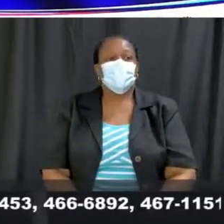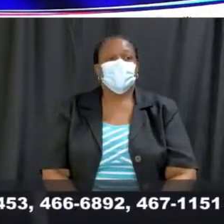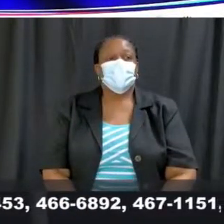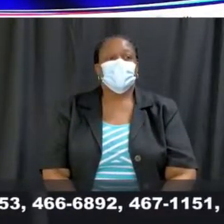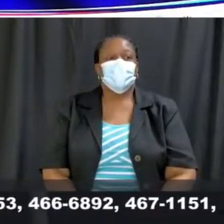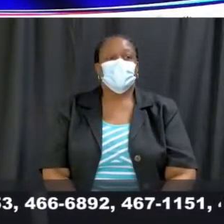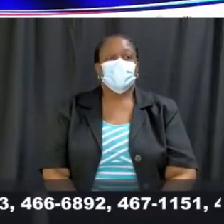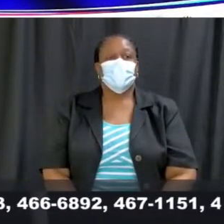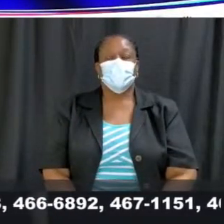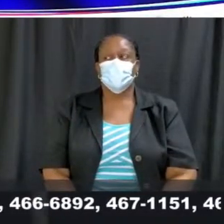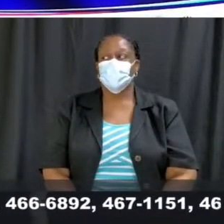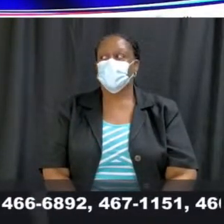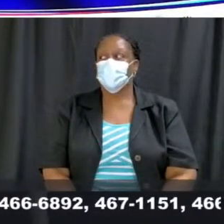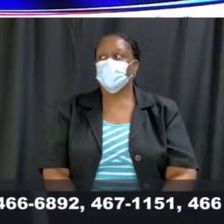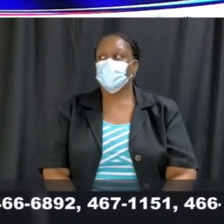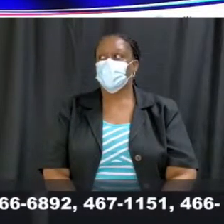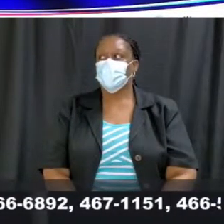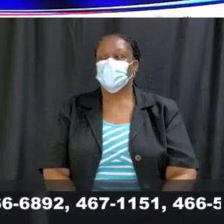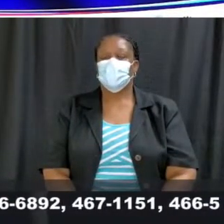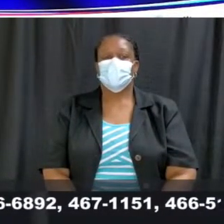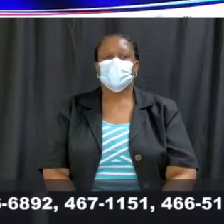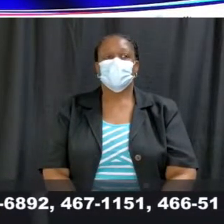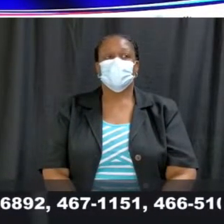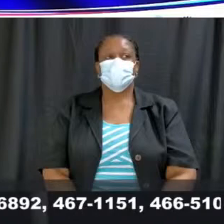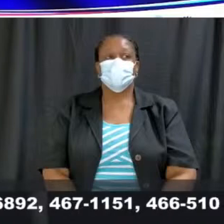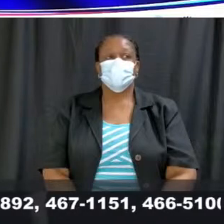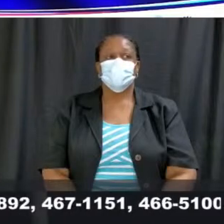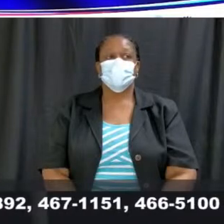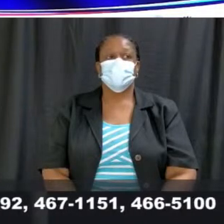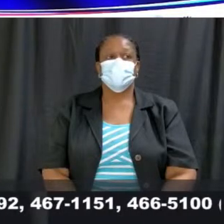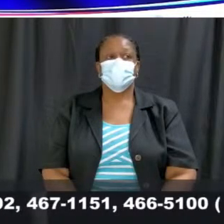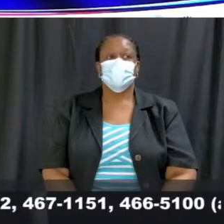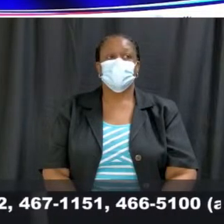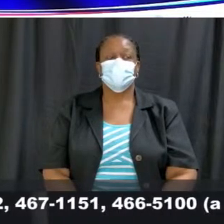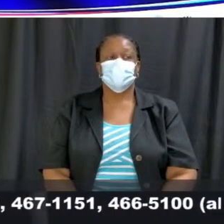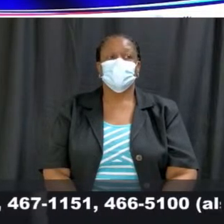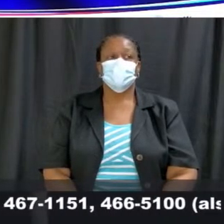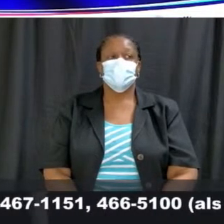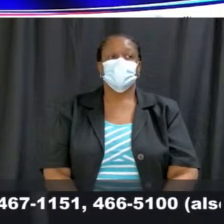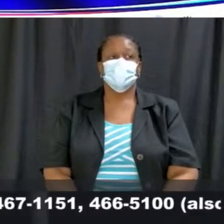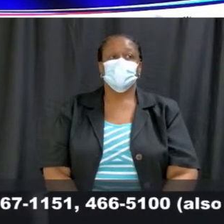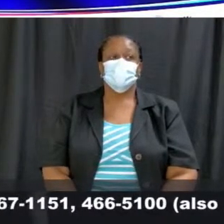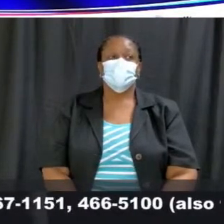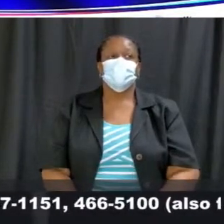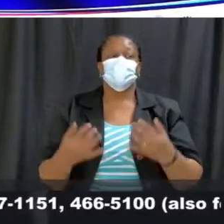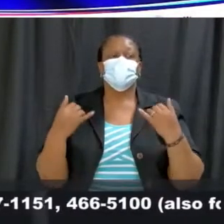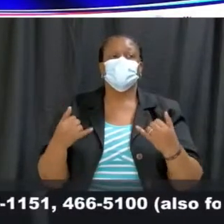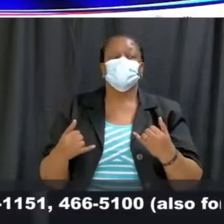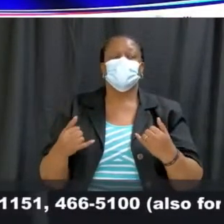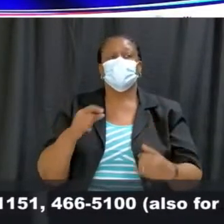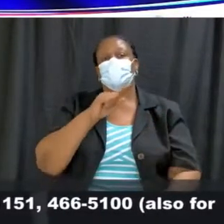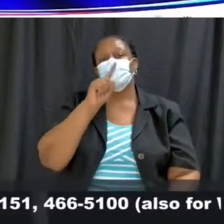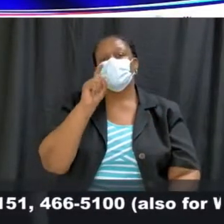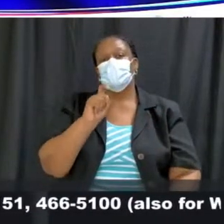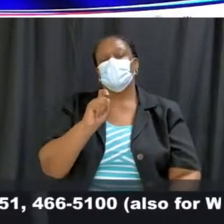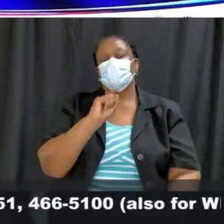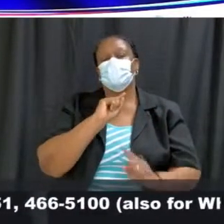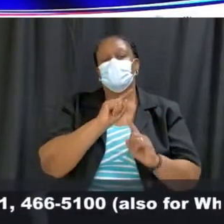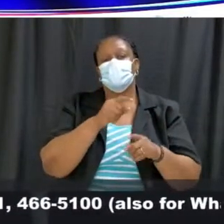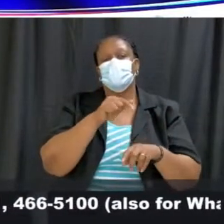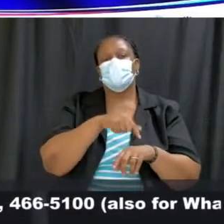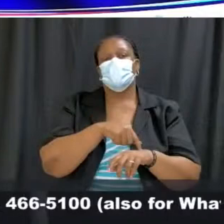Thank you, Mr. Samuel, for your presentation. We now come to the question and